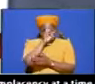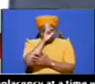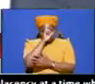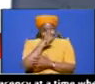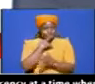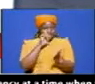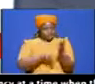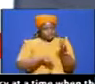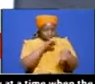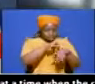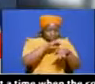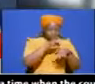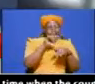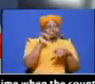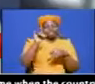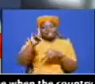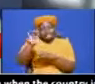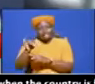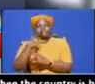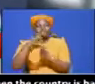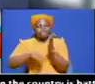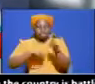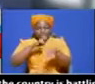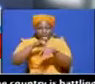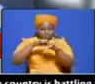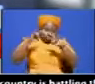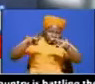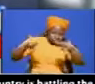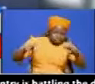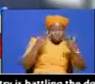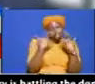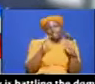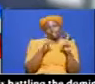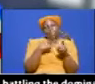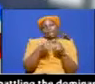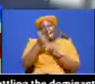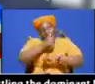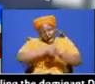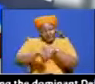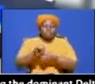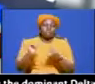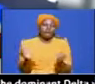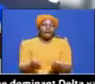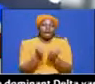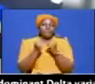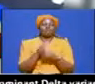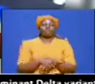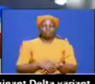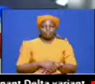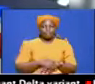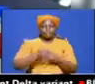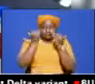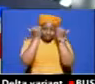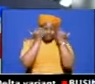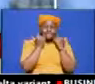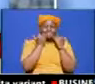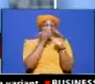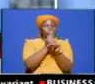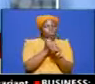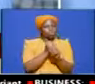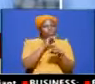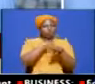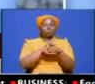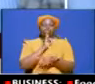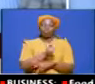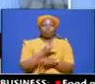finalized, appropriate action will be taken. The Kenya Magistrates and Judges Association obtained order barring the Directorate